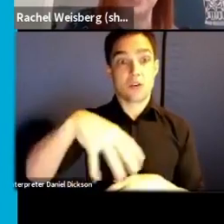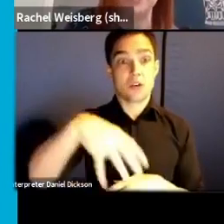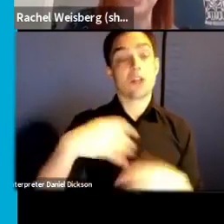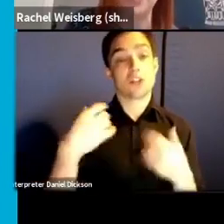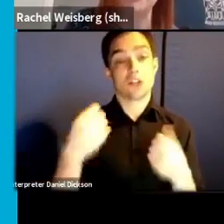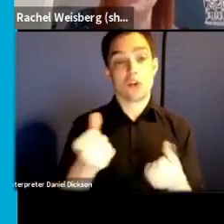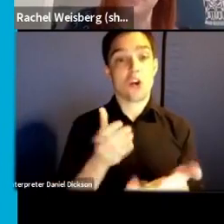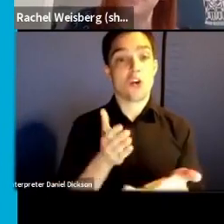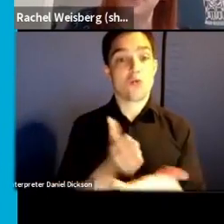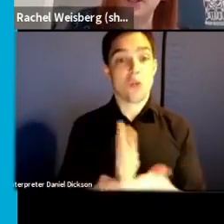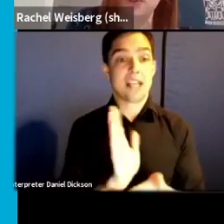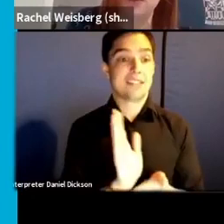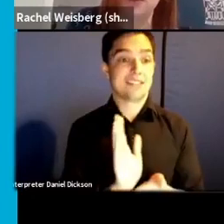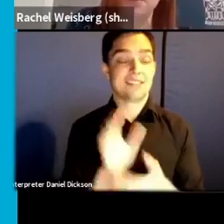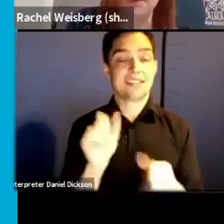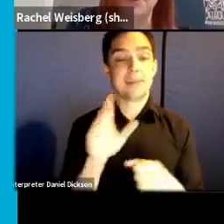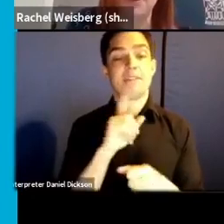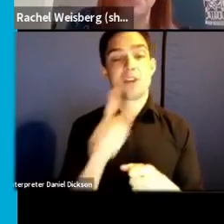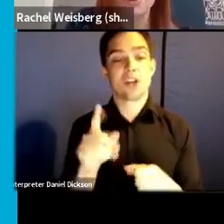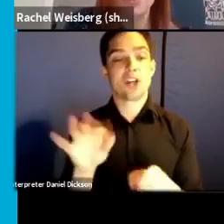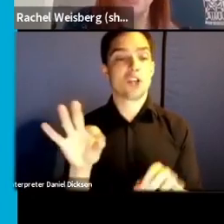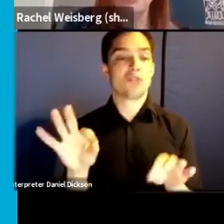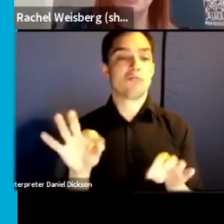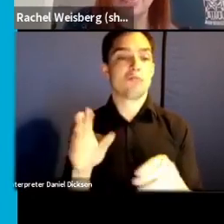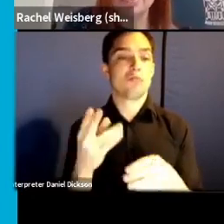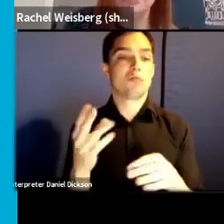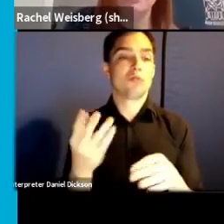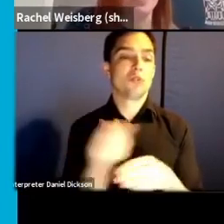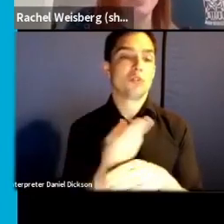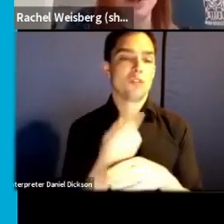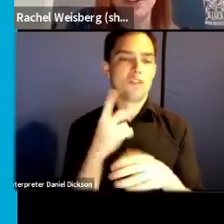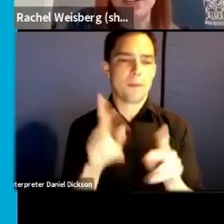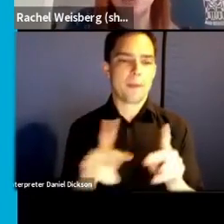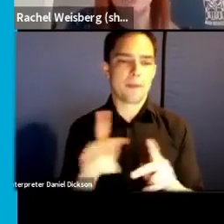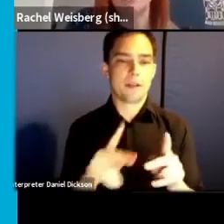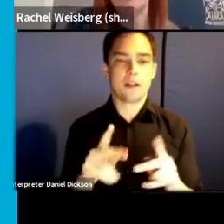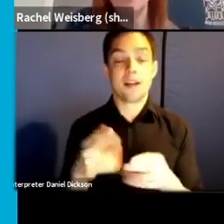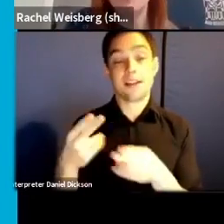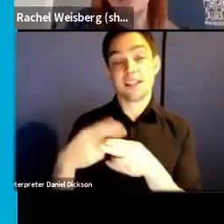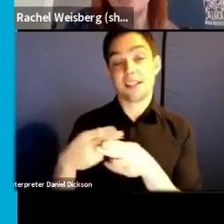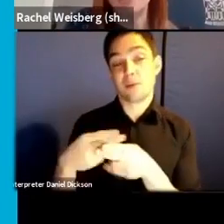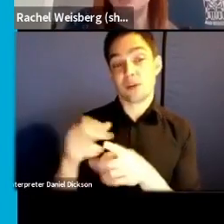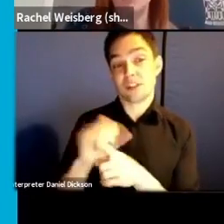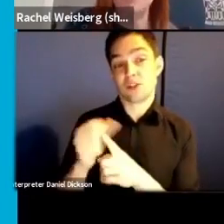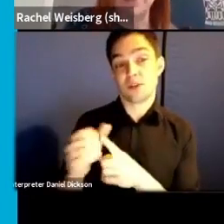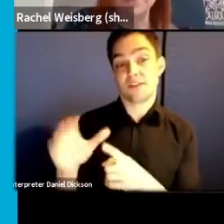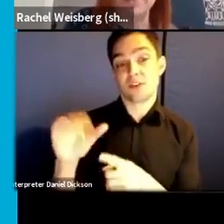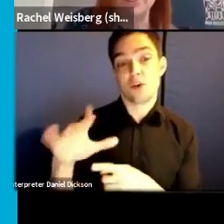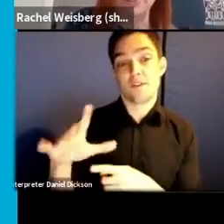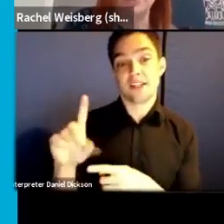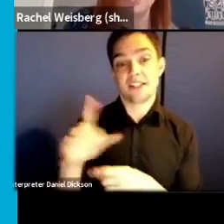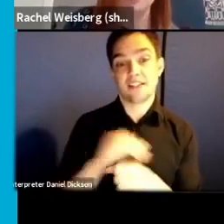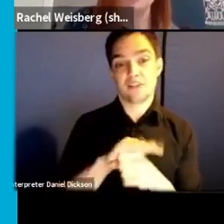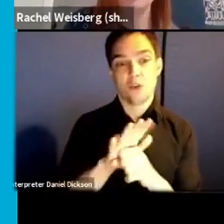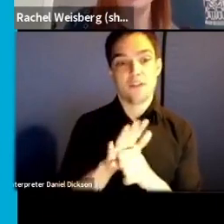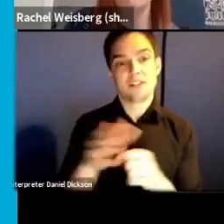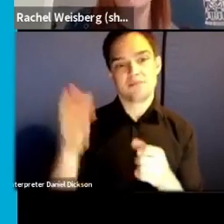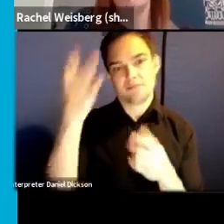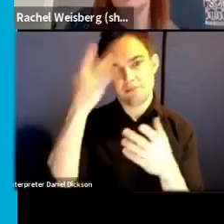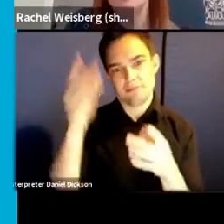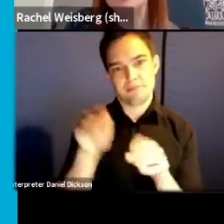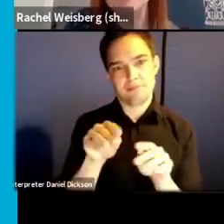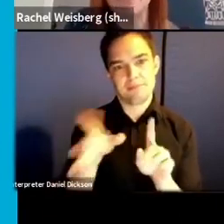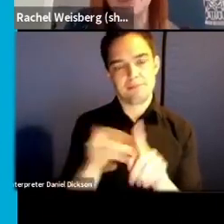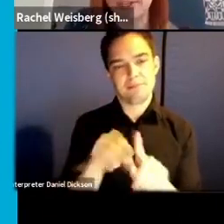So it can be very, very useful for people. And again, given the temporary nature of COVID and the COVID pandemic, you could